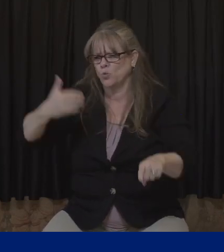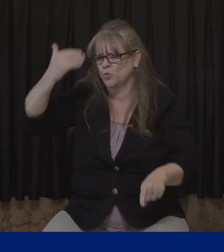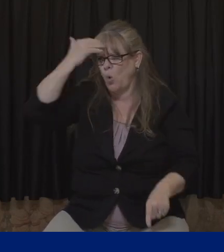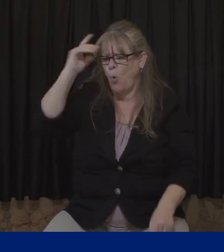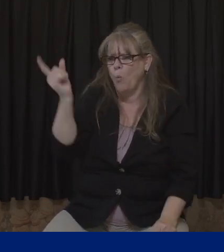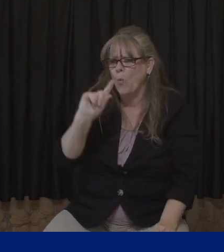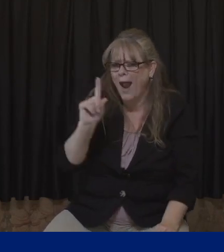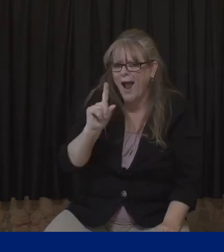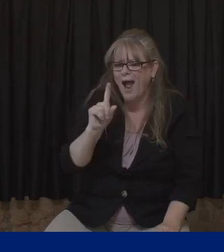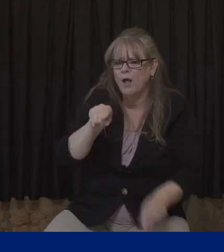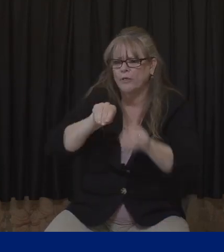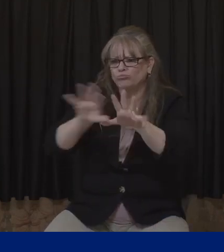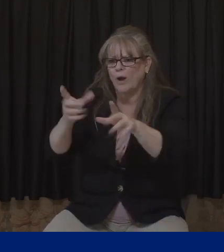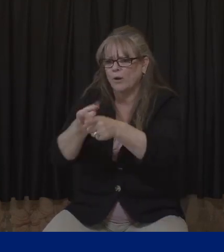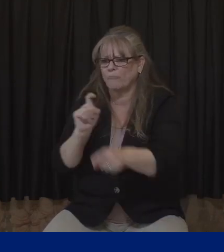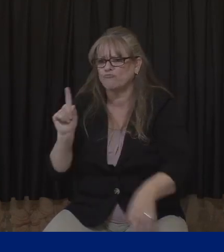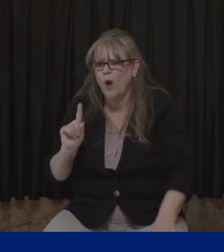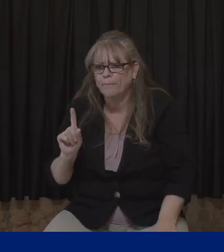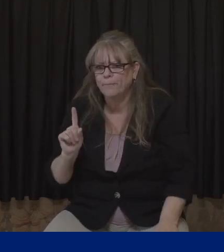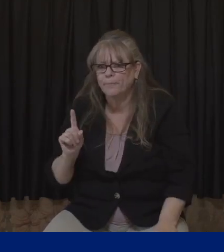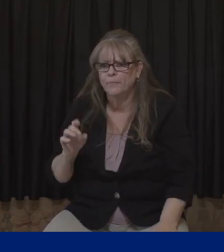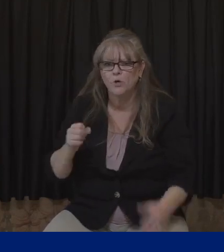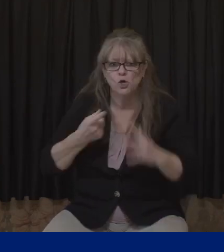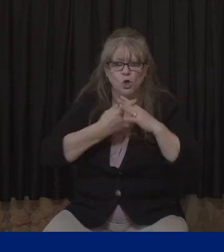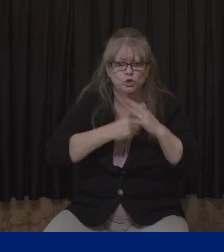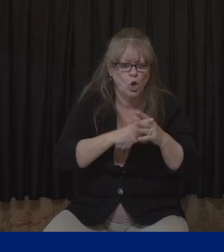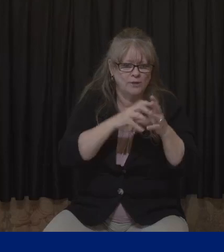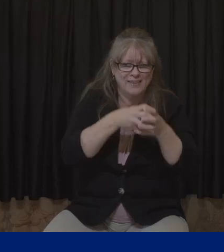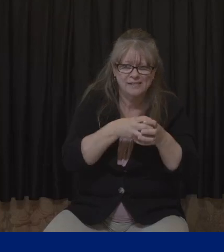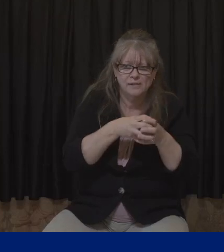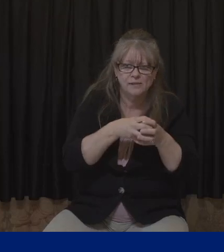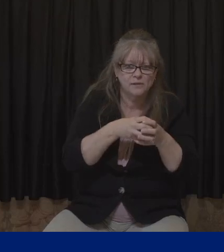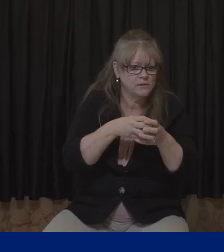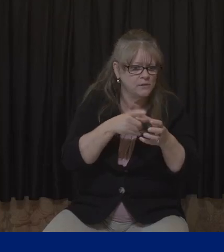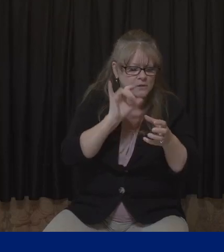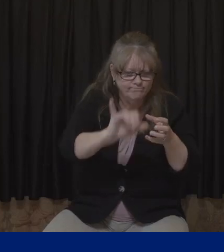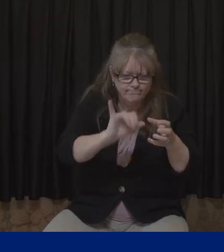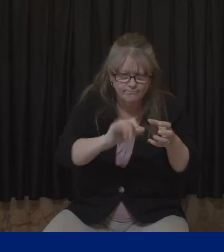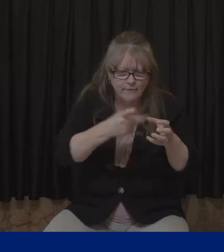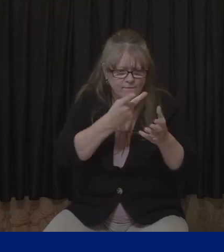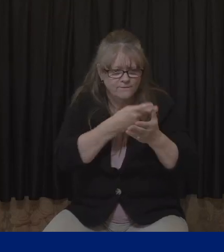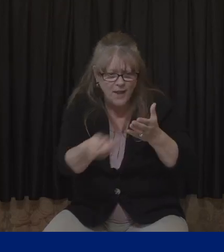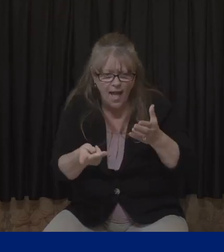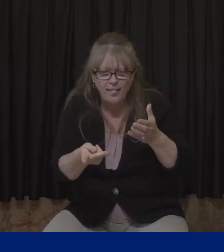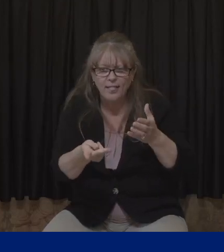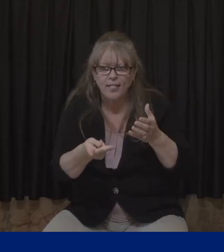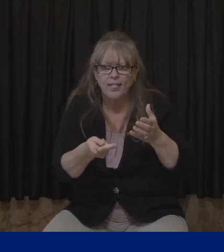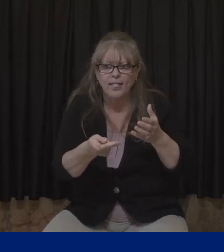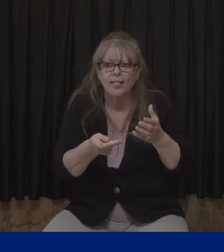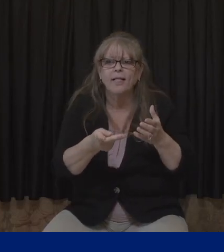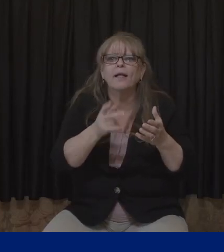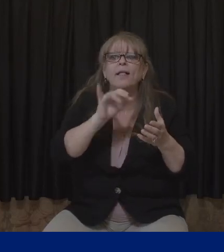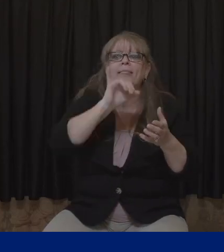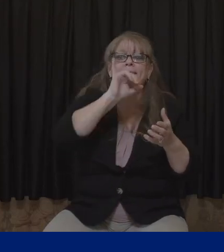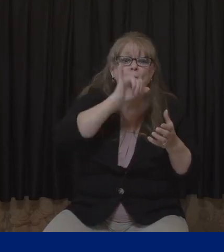at the site level first. If that fails and you don't get the warnings and are not able to do it early enough, you act at the community level.